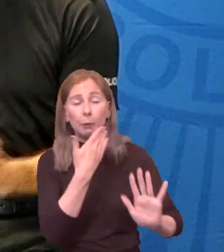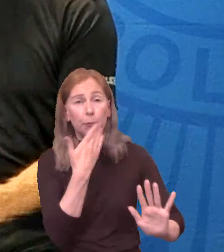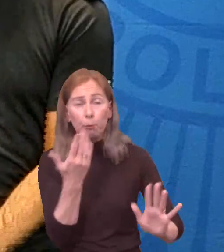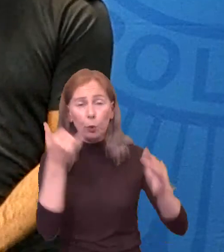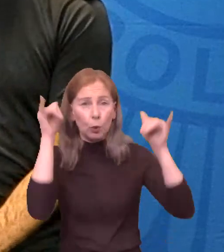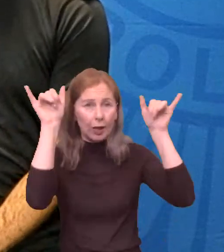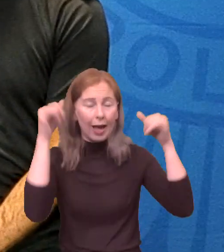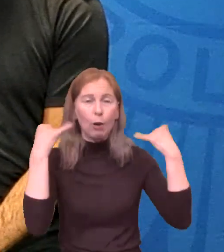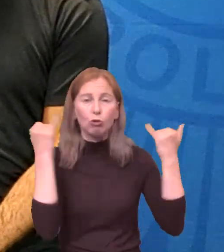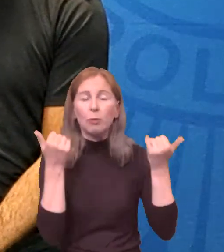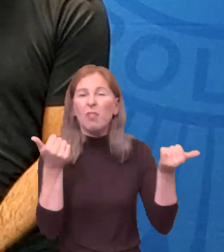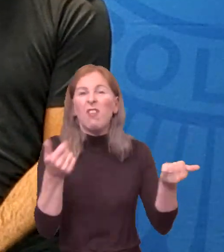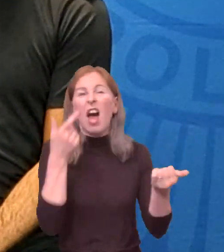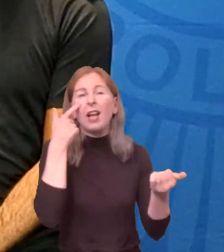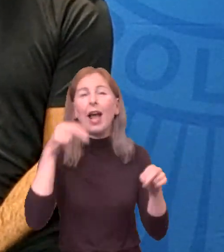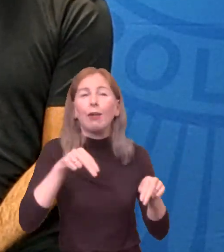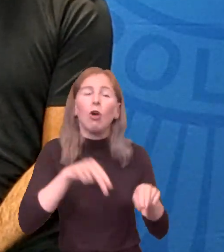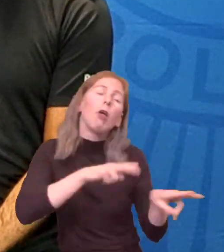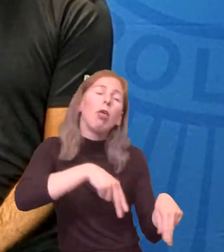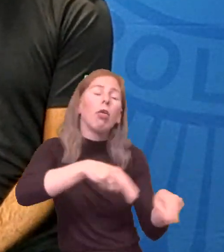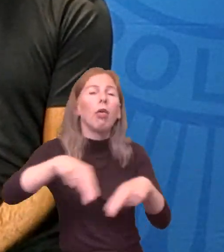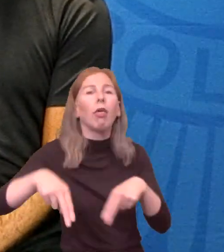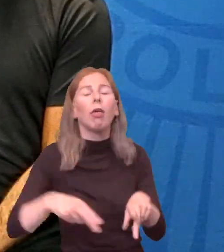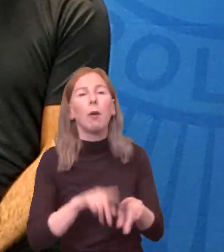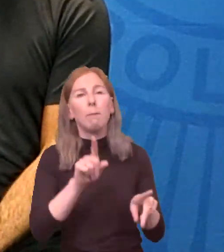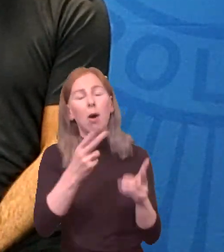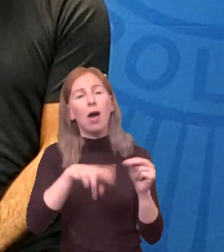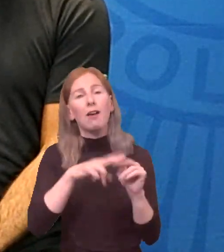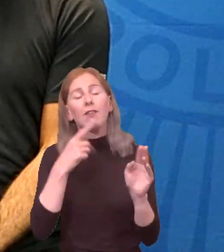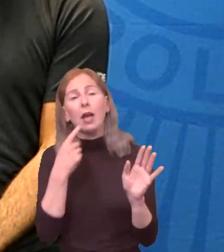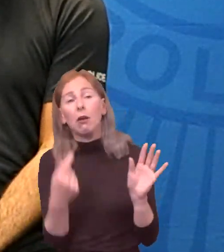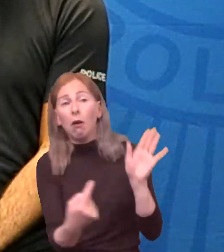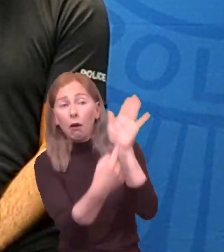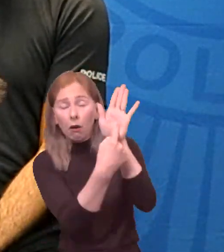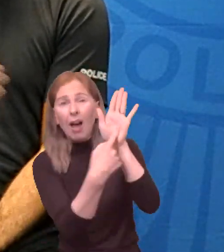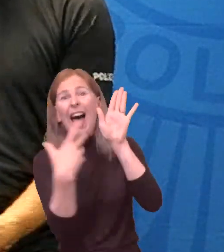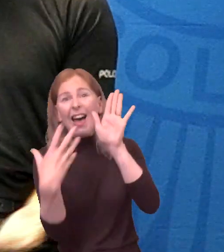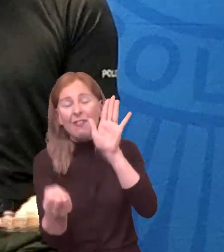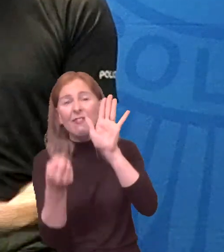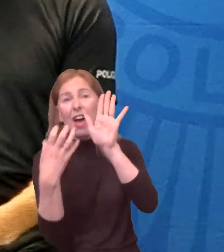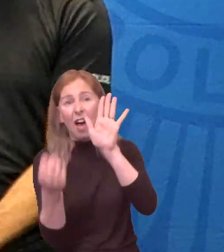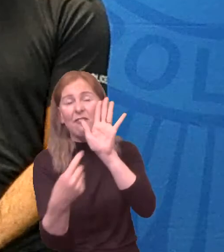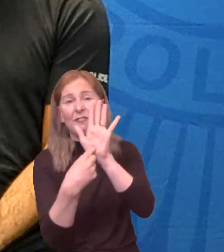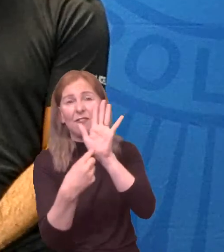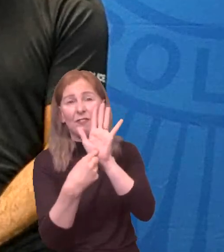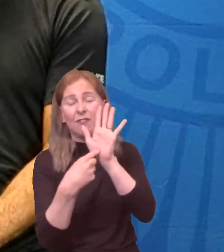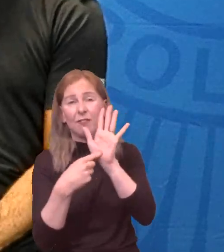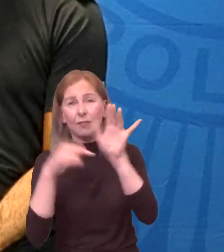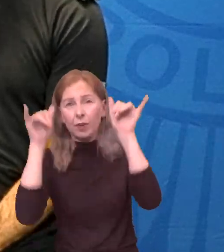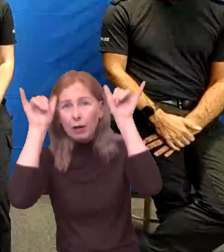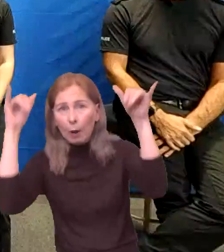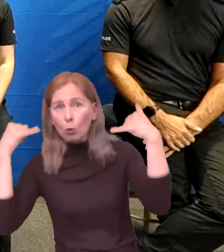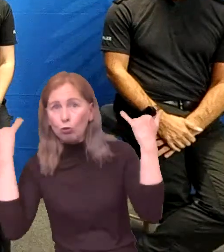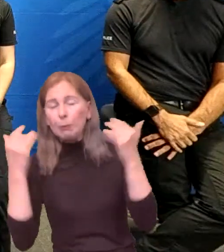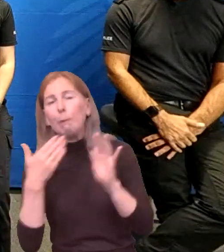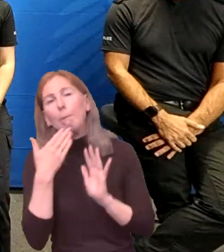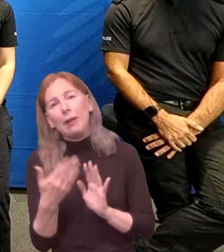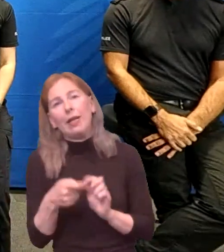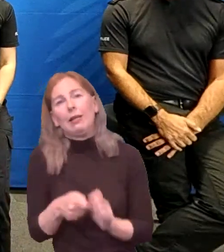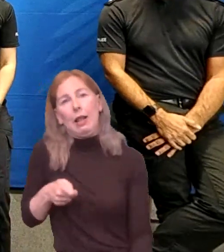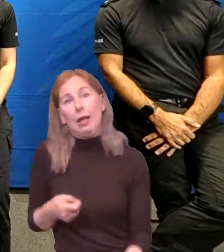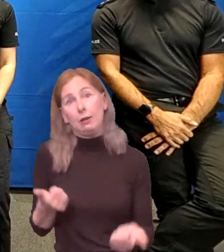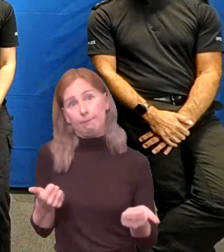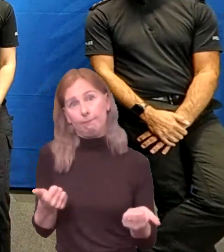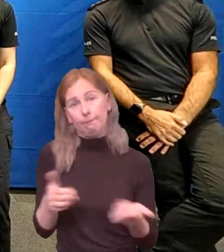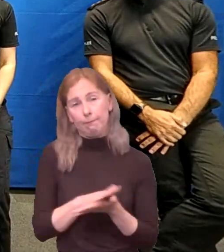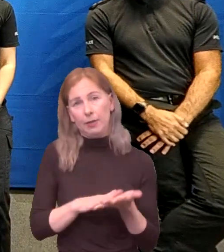personal responsibility. And I think if the farmer and landowner is giving us a heads up, we've got no excuse. No, absolutely.